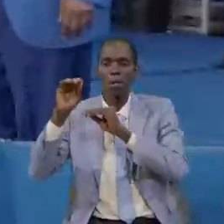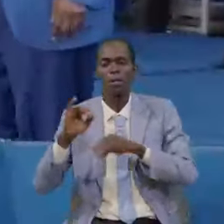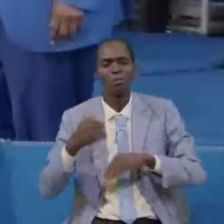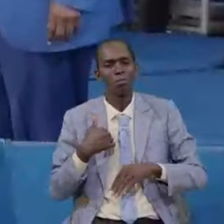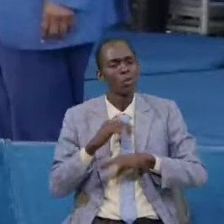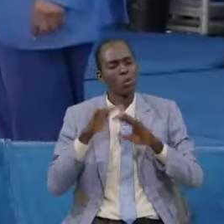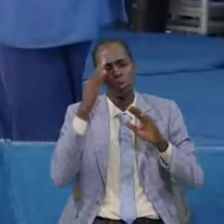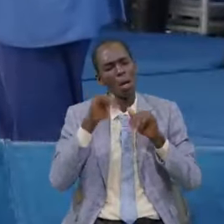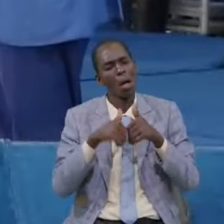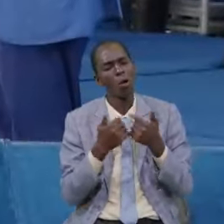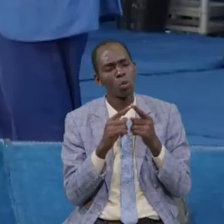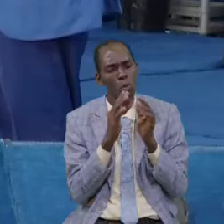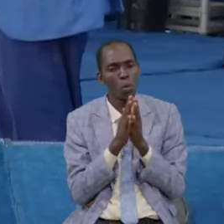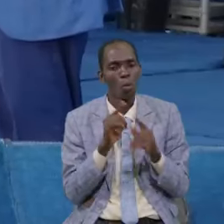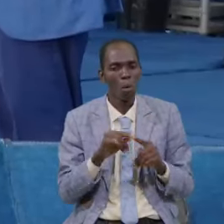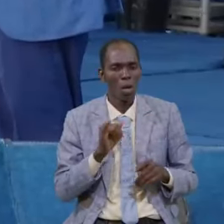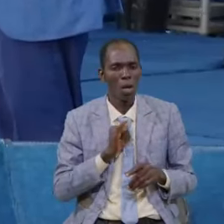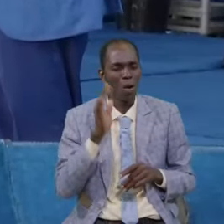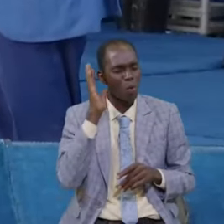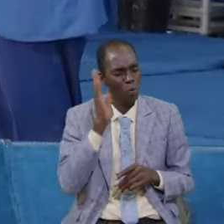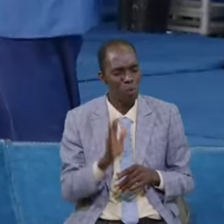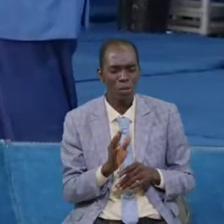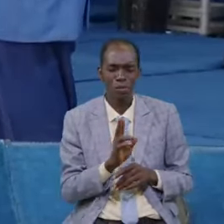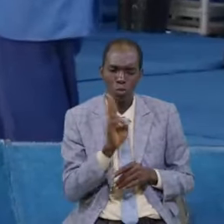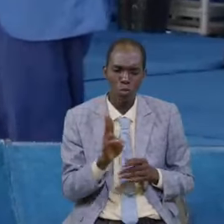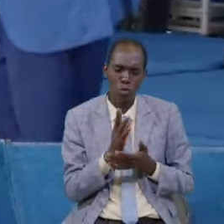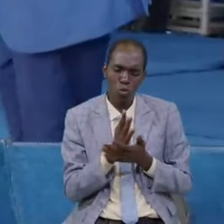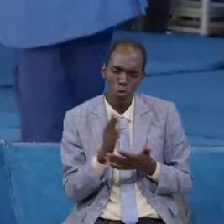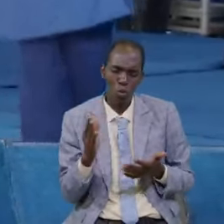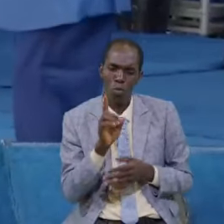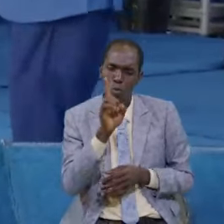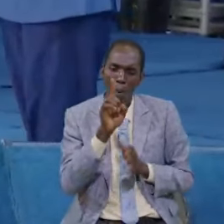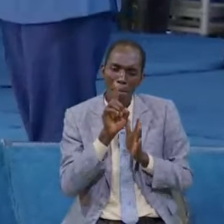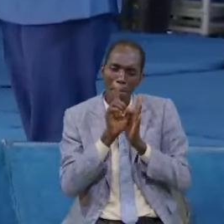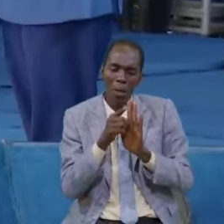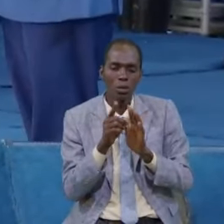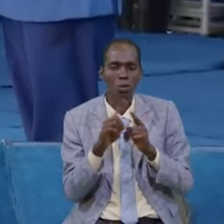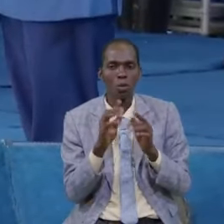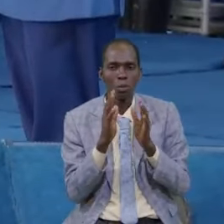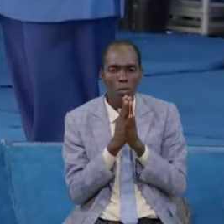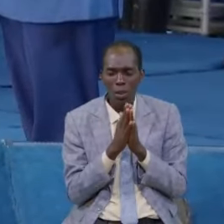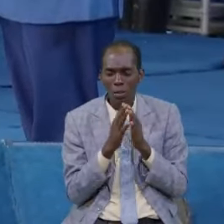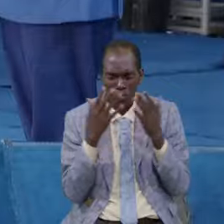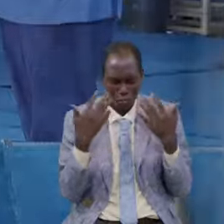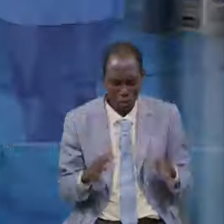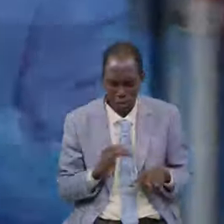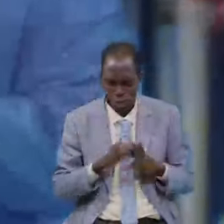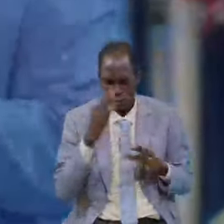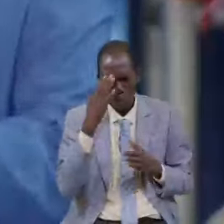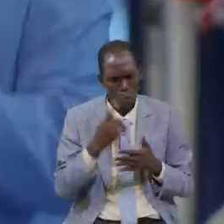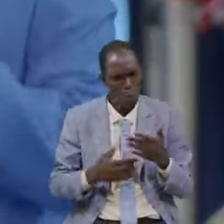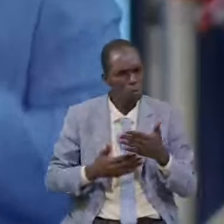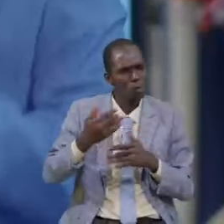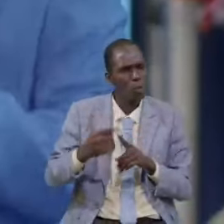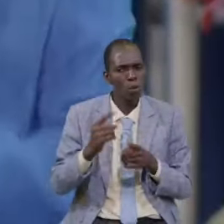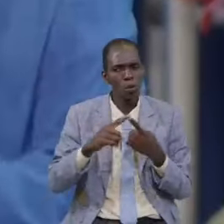spend, when I spend 1 minute in prayer, I don't know what to say again today, I'm going to spend 5 minutes, and I'm going